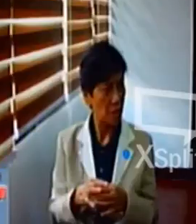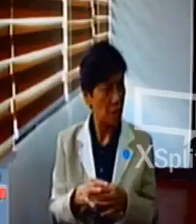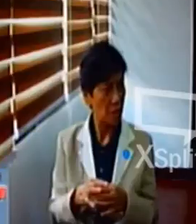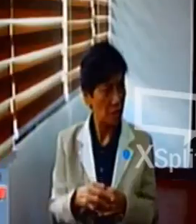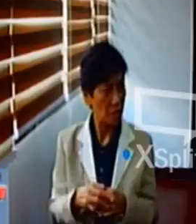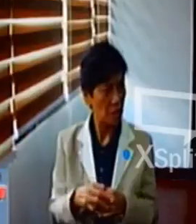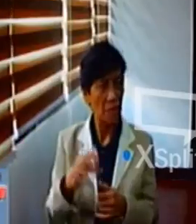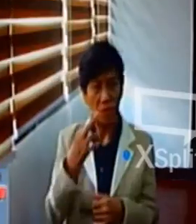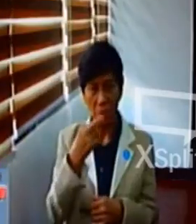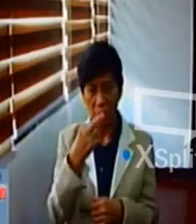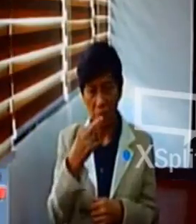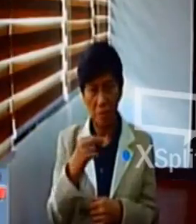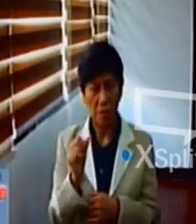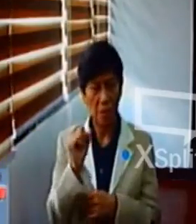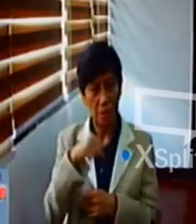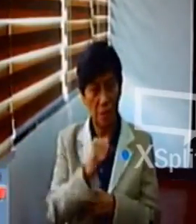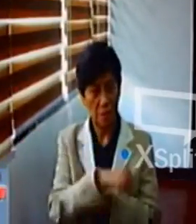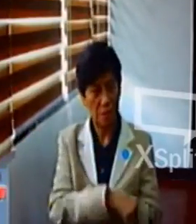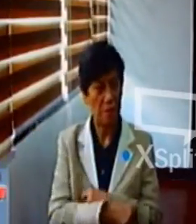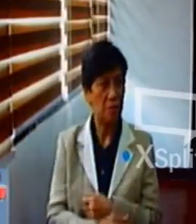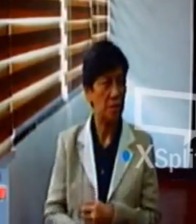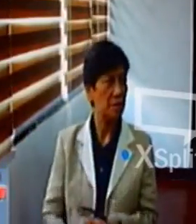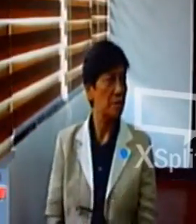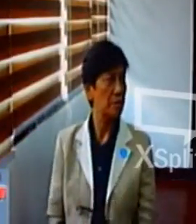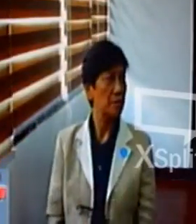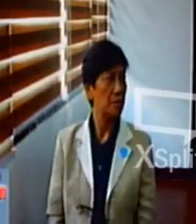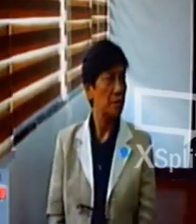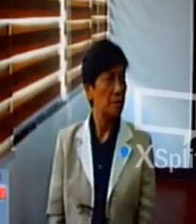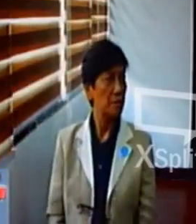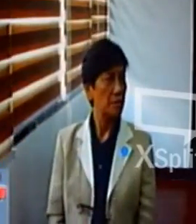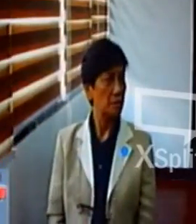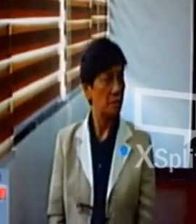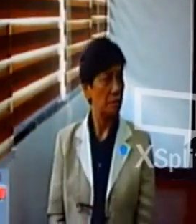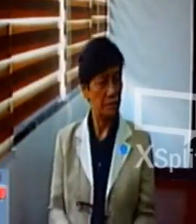of red tides. That's what I'm saying.